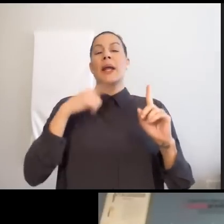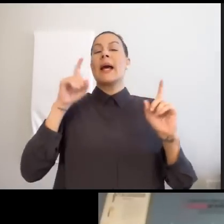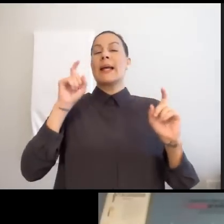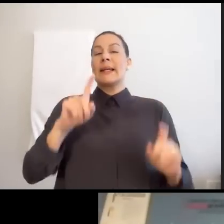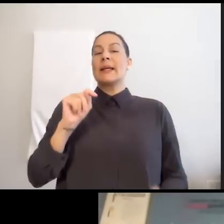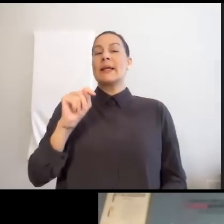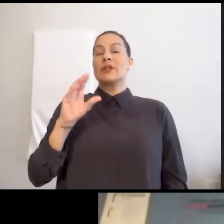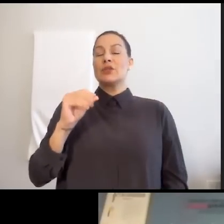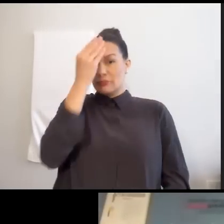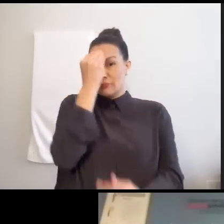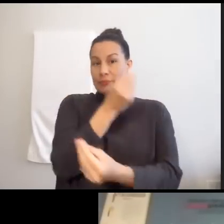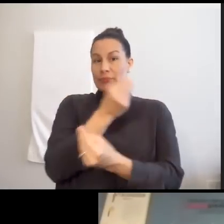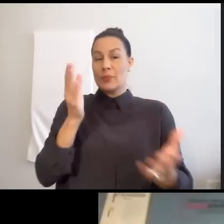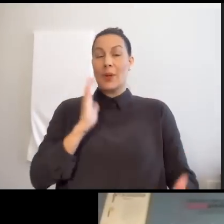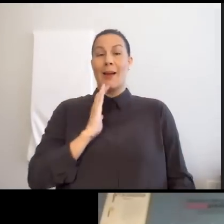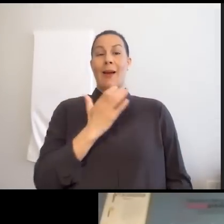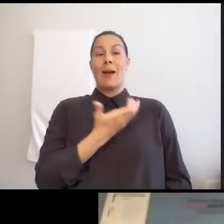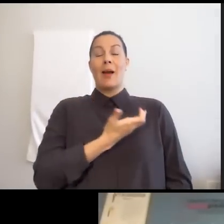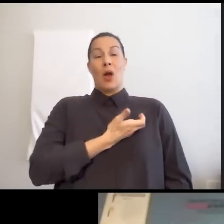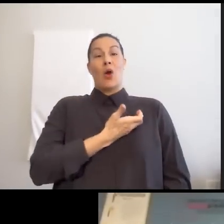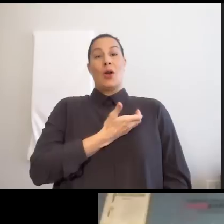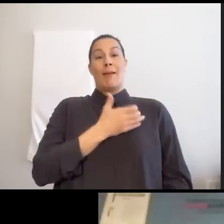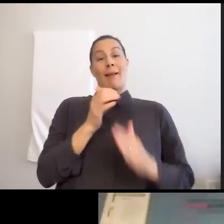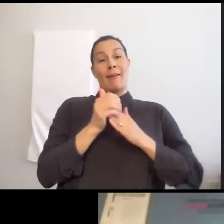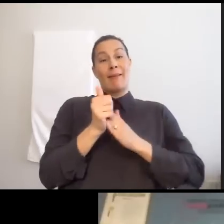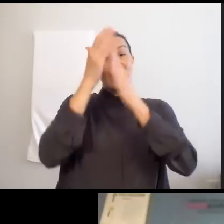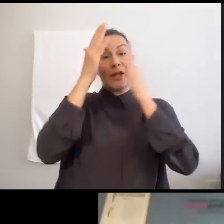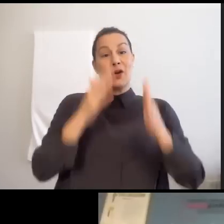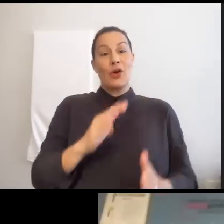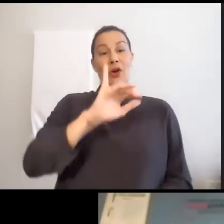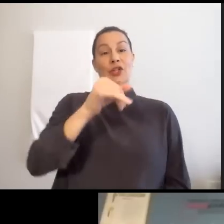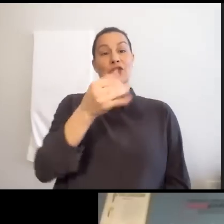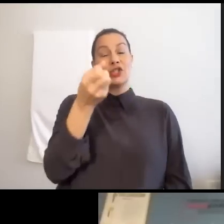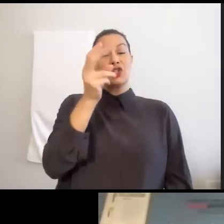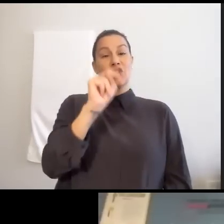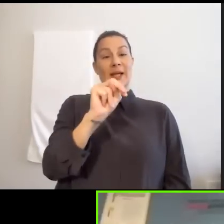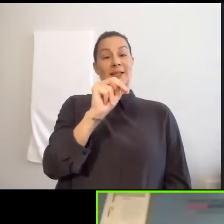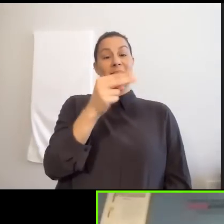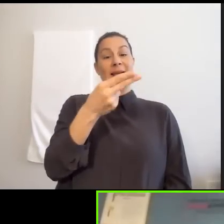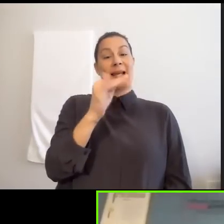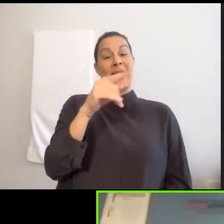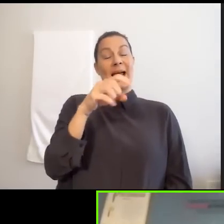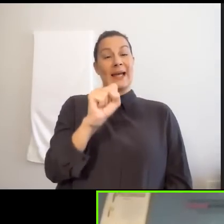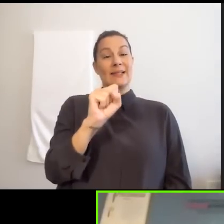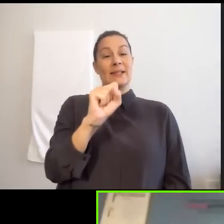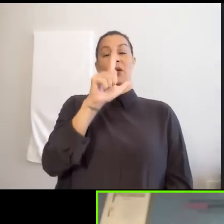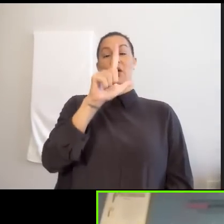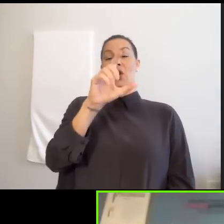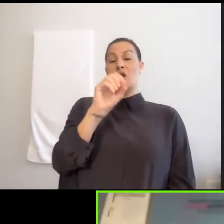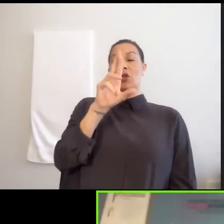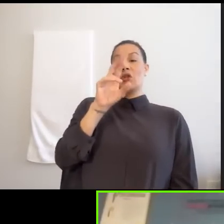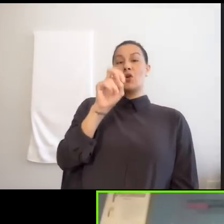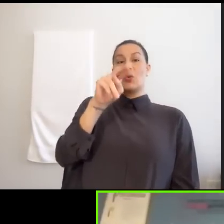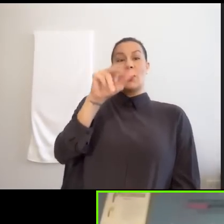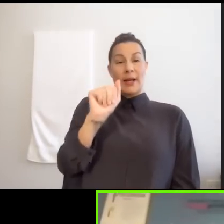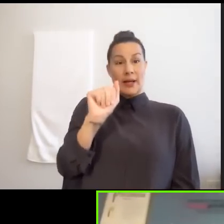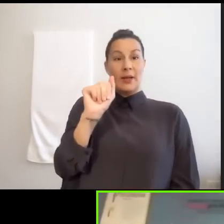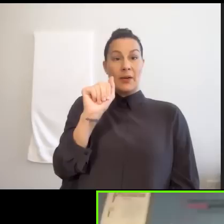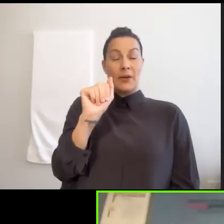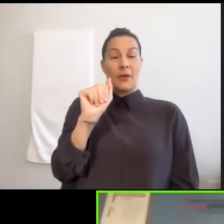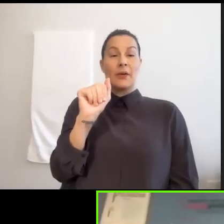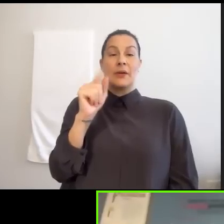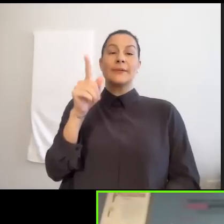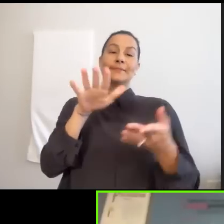our leader in Jackson Heights, Lorena Borjas. Lorena, pues muchas de ustedes probablemente